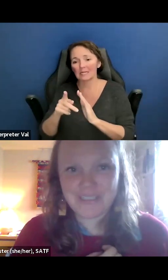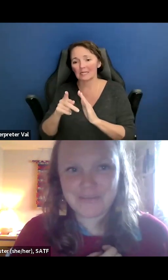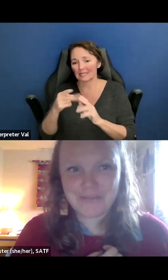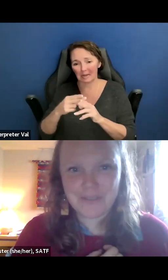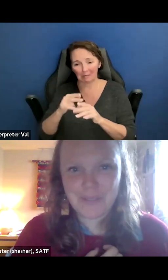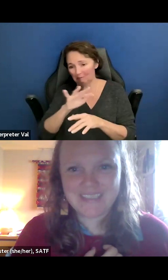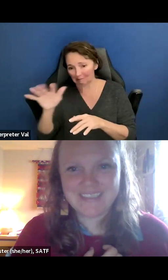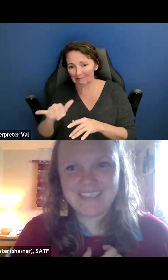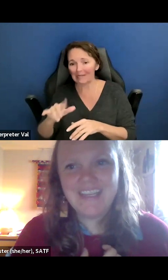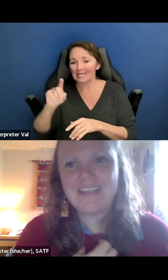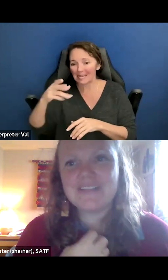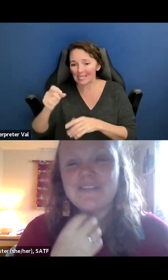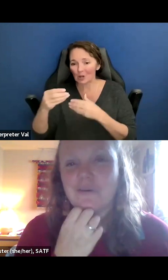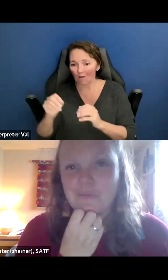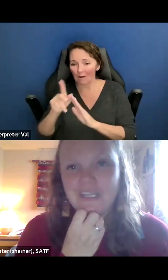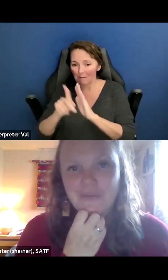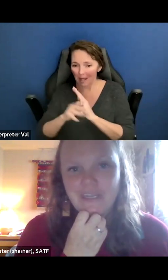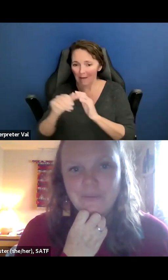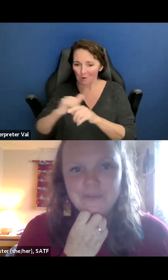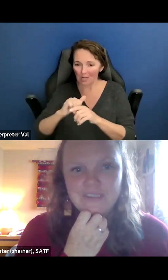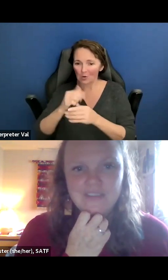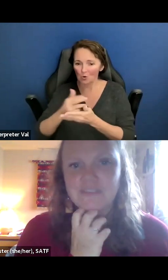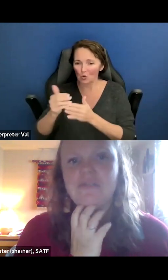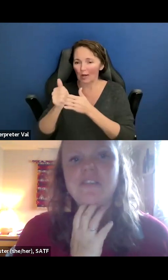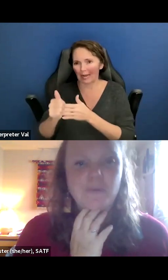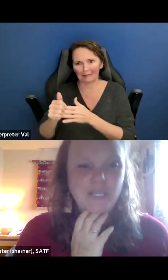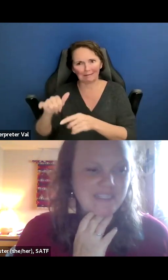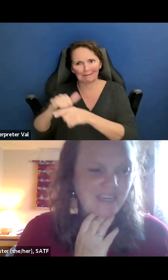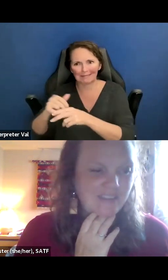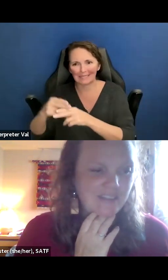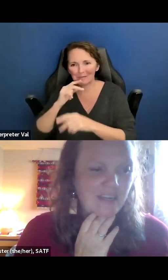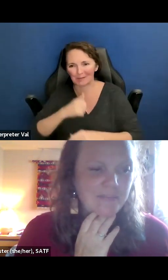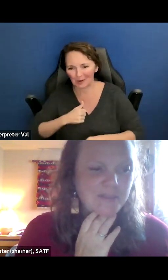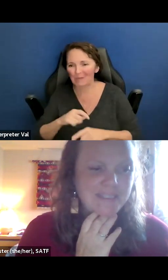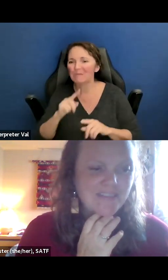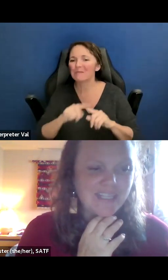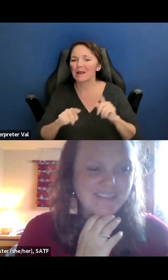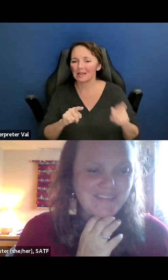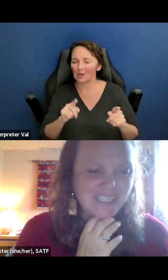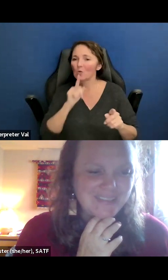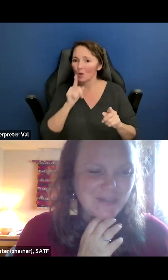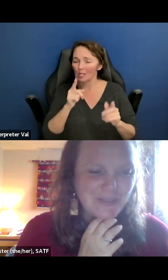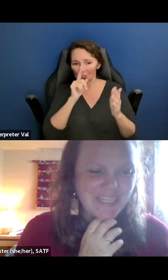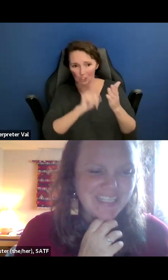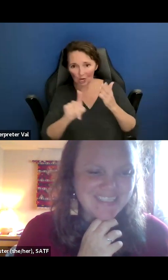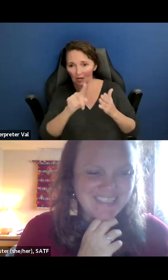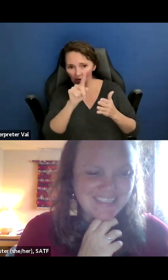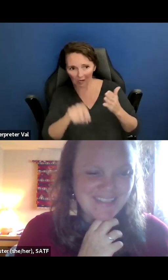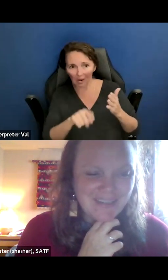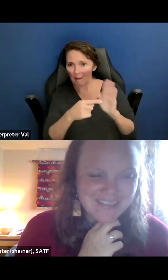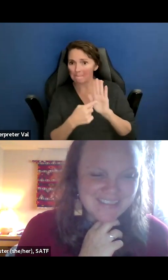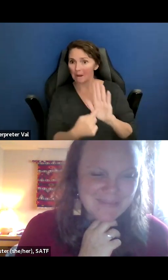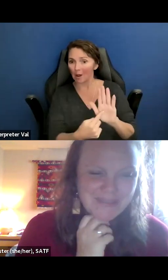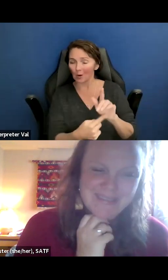do child welfare practice. There's so many great quotes in this resource, working together, domestic violence advocates co-located at